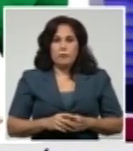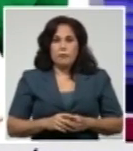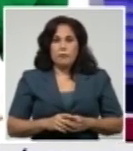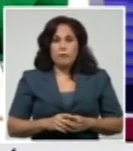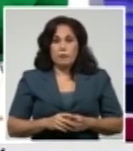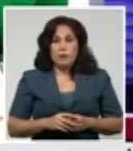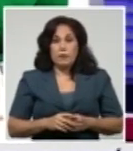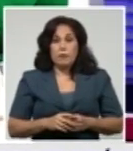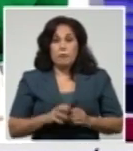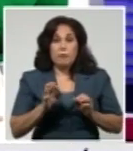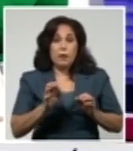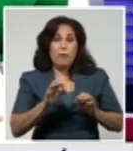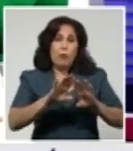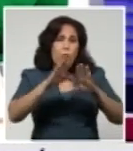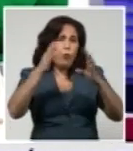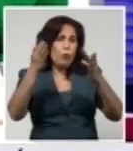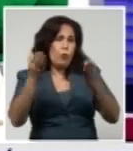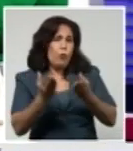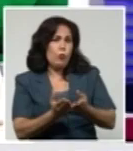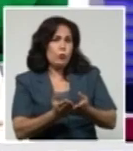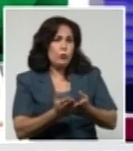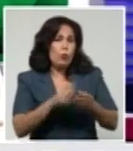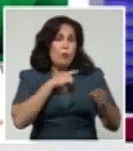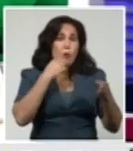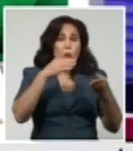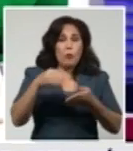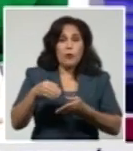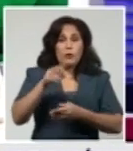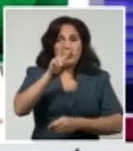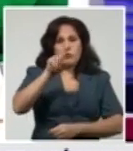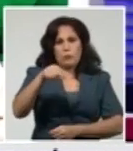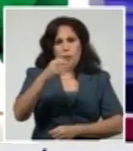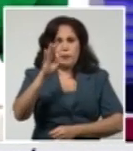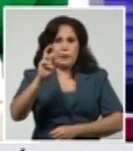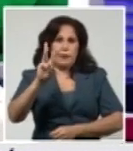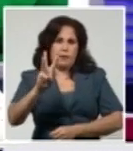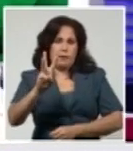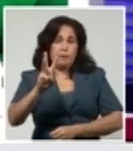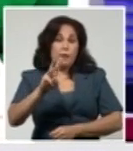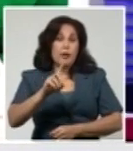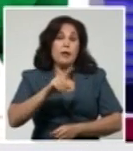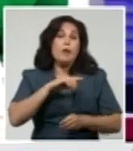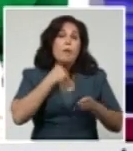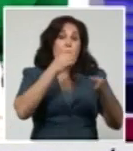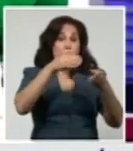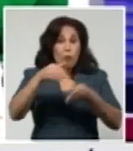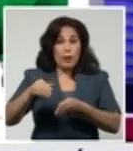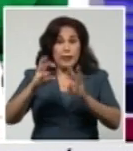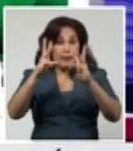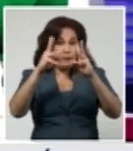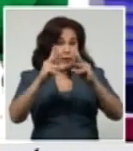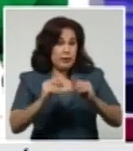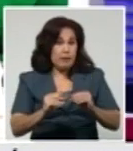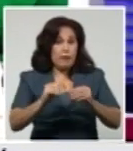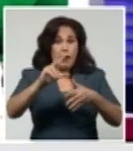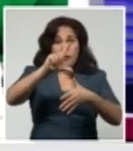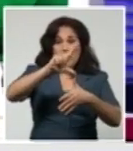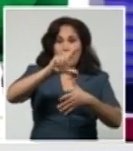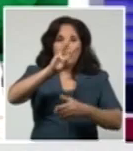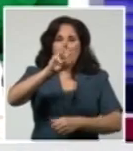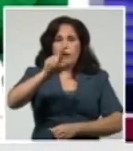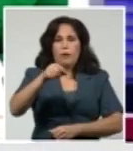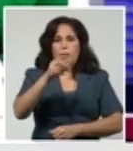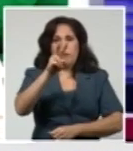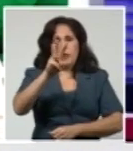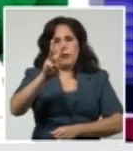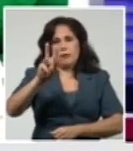and the regional rate of 3.26%. As I always mention, 2 people were evacuated at the